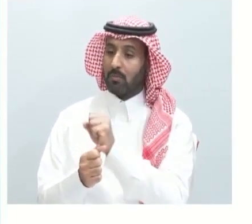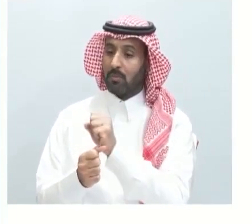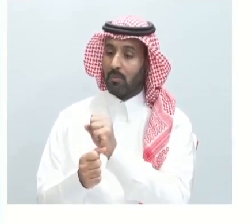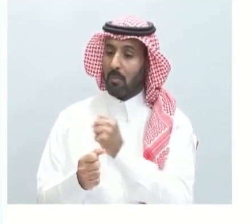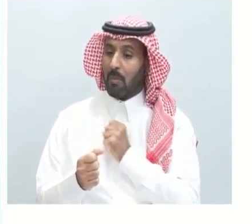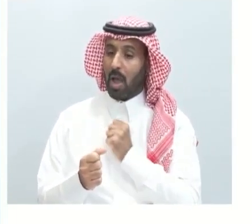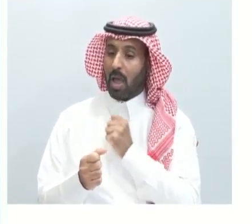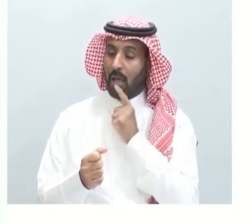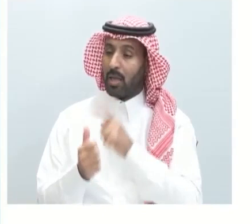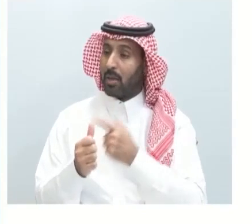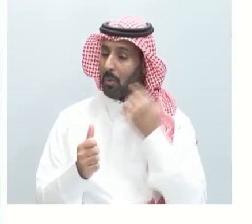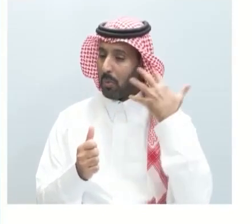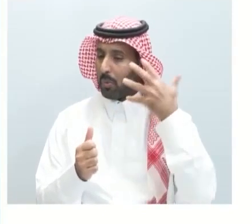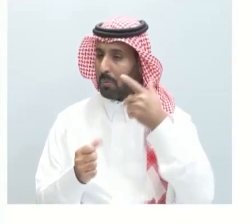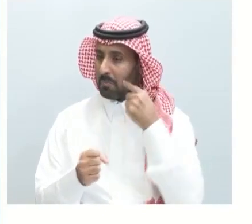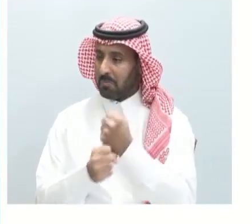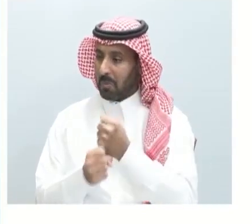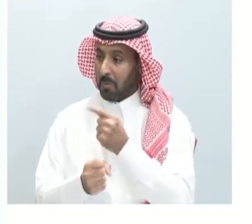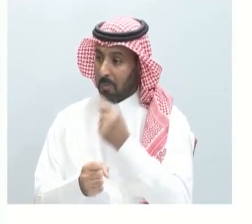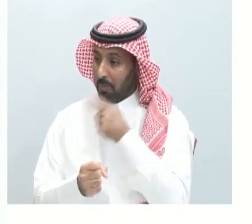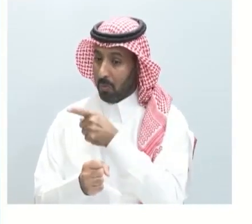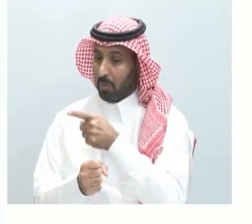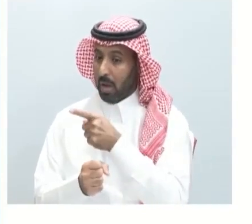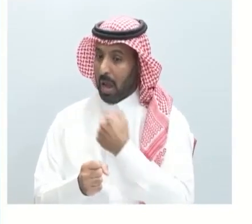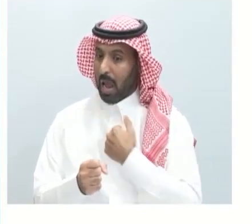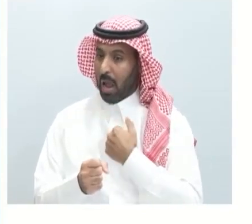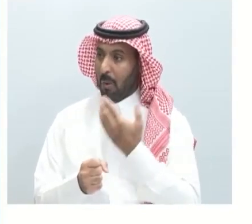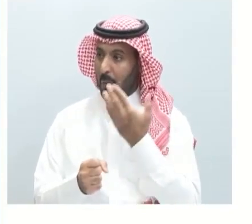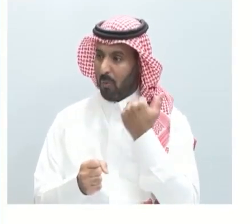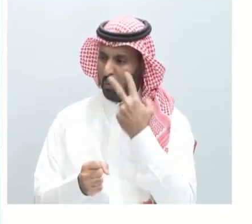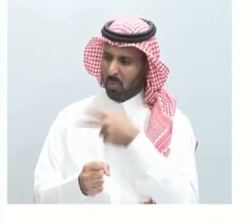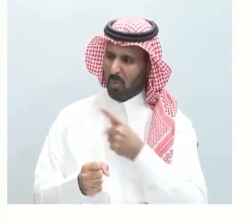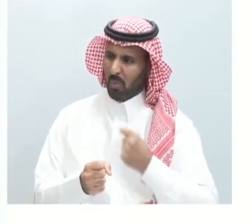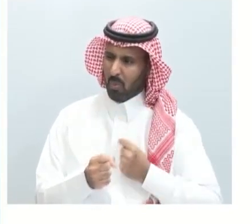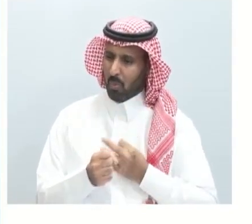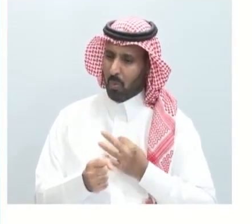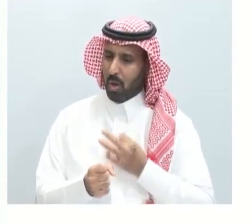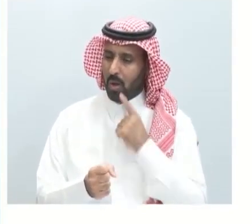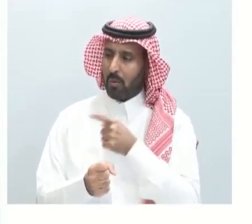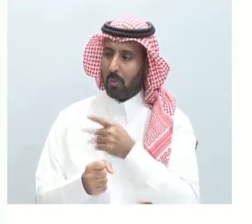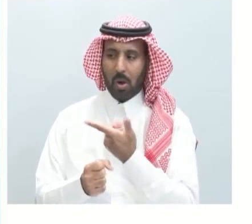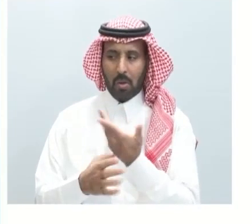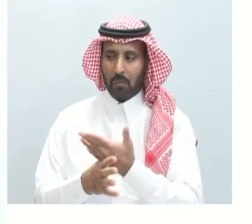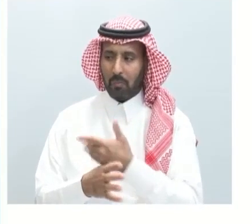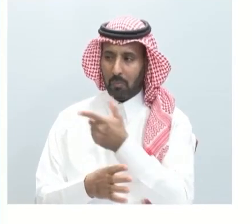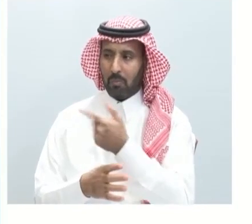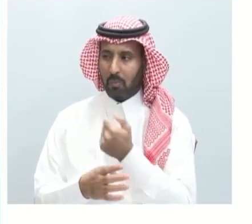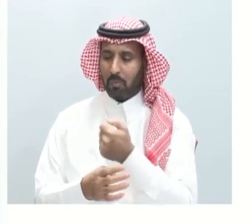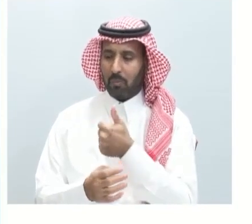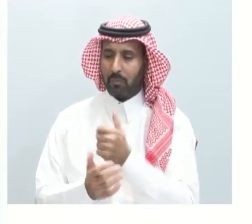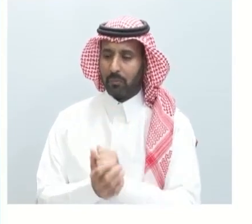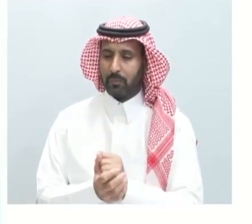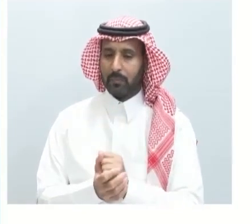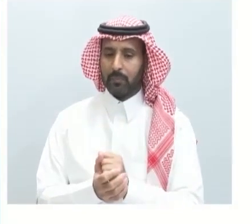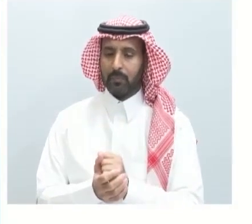I was very good Green With Envy when he first told me about it very good of course this is